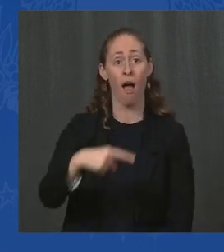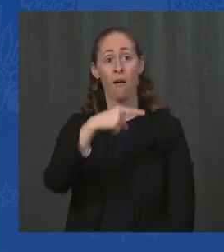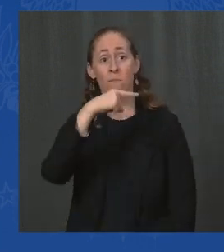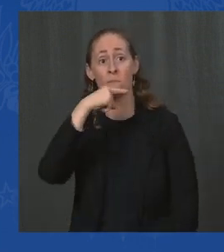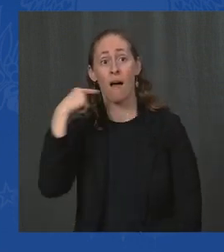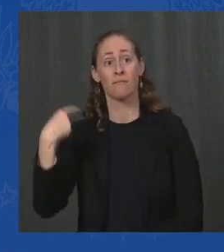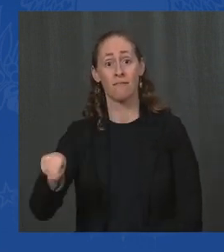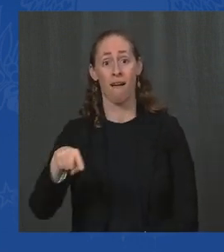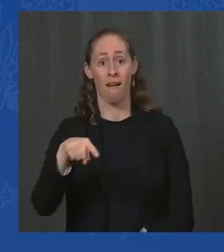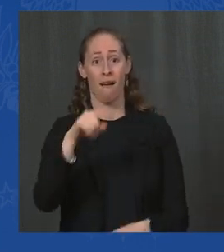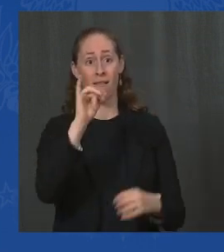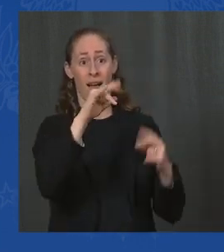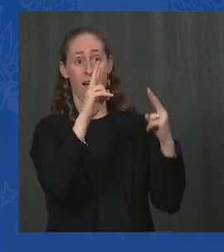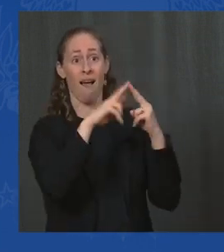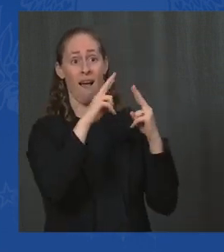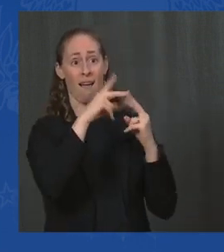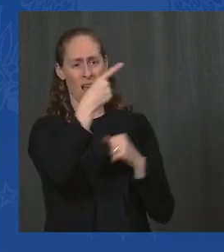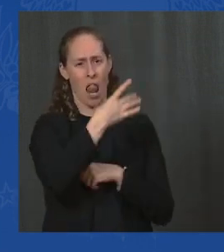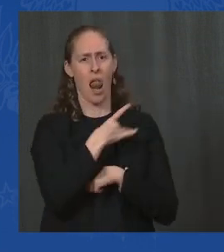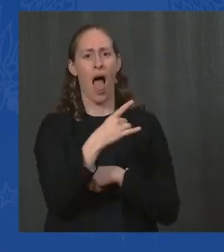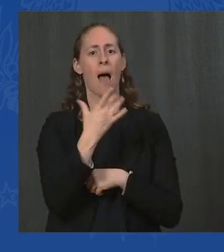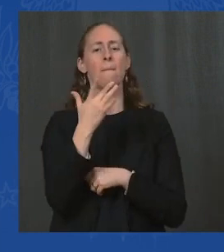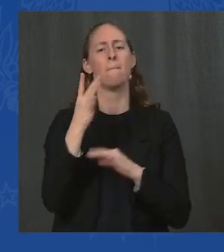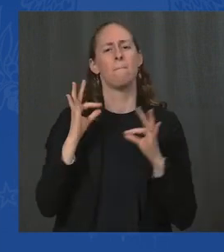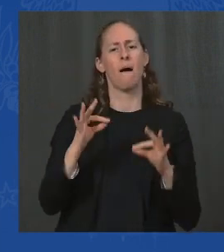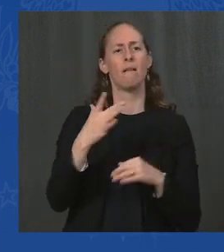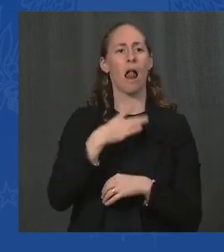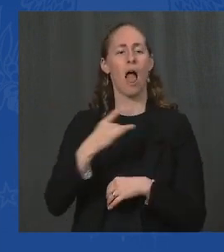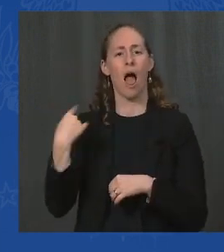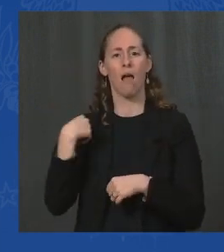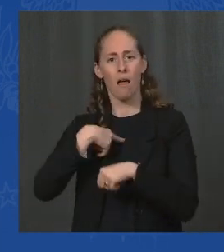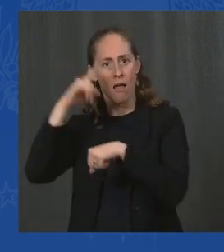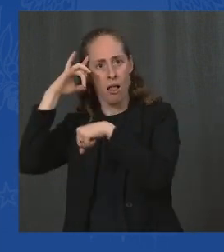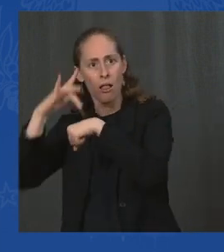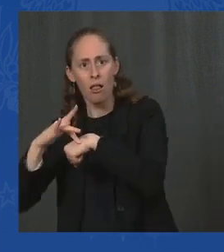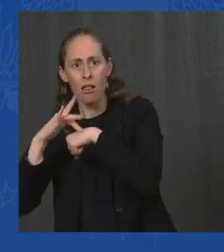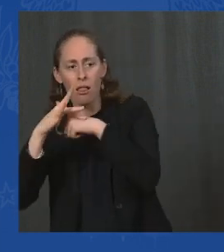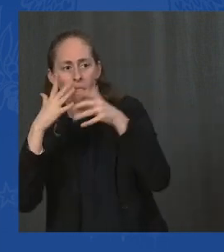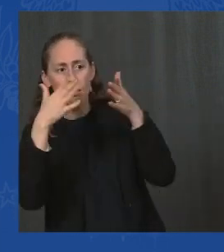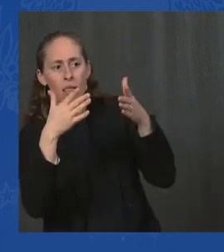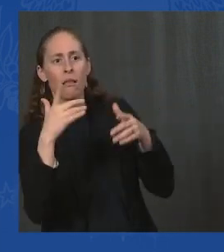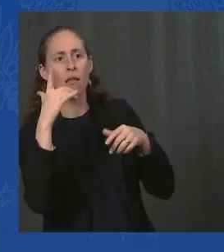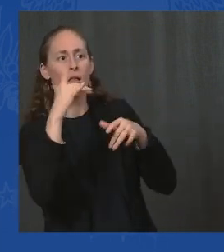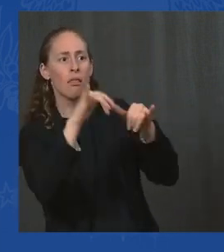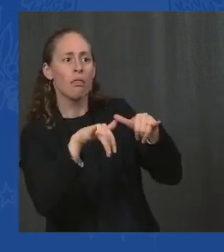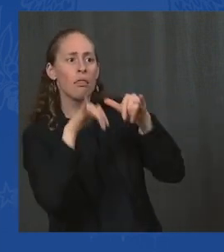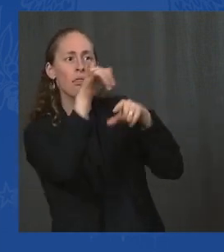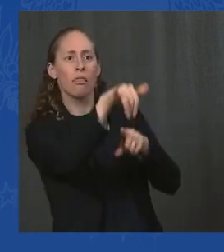United States to be bogged down another decade in Afghanistan.